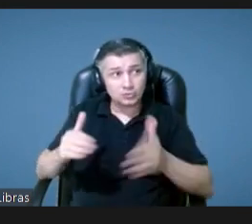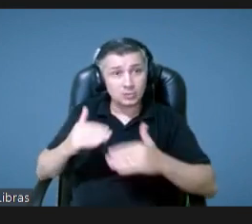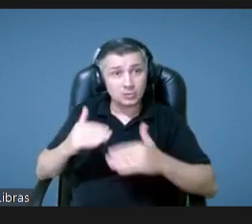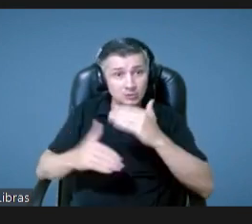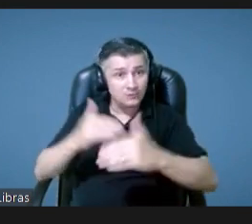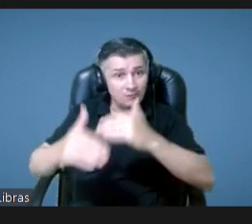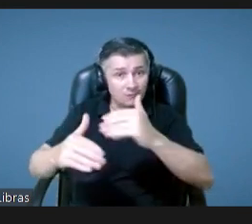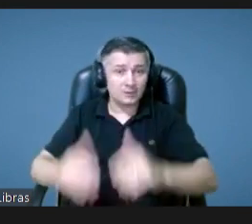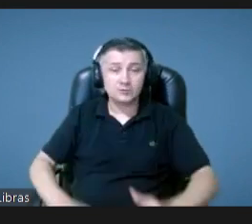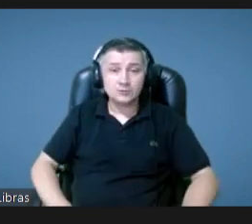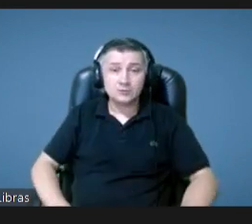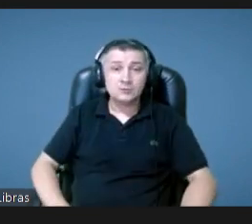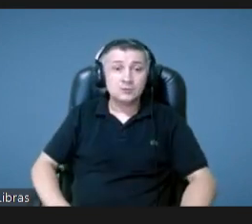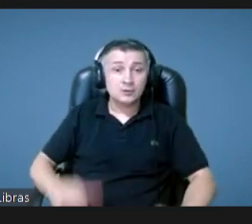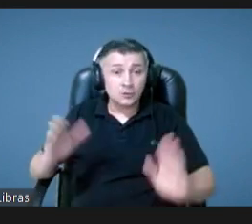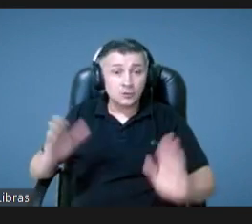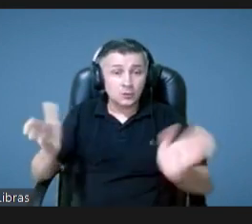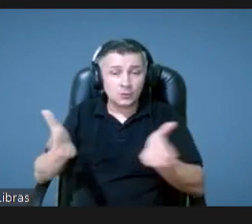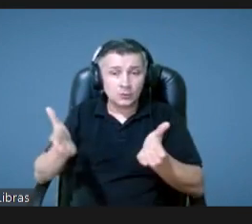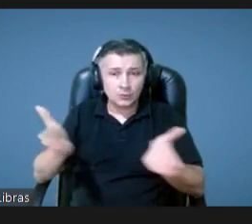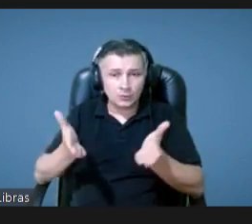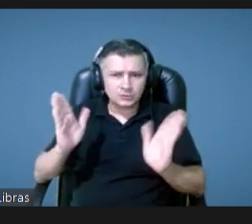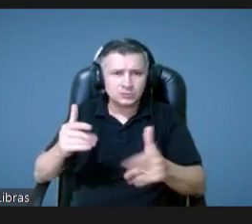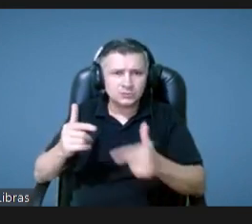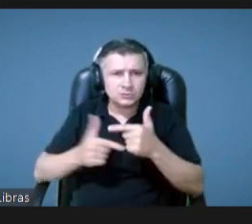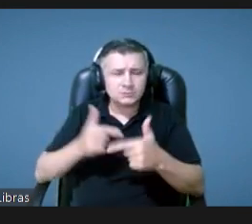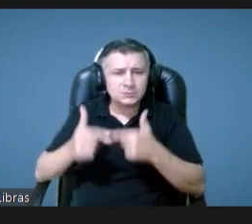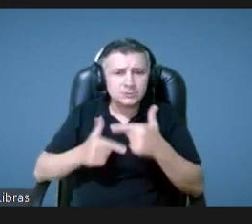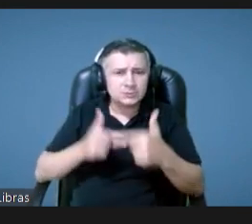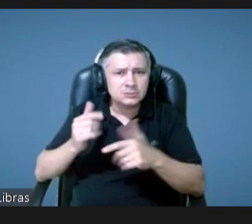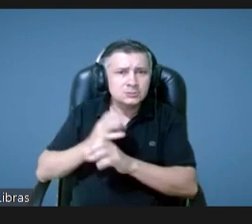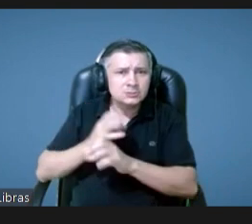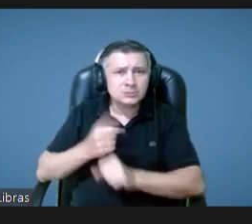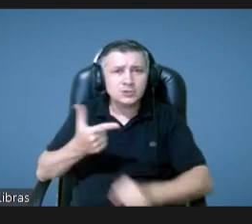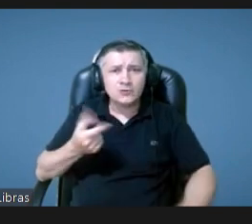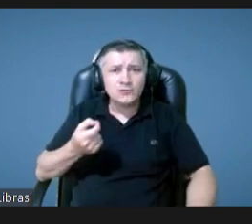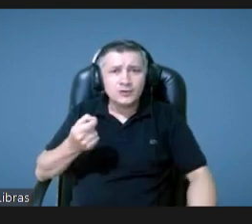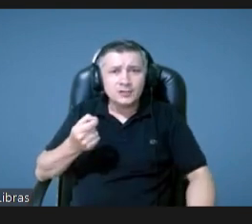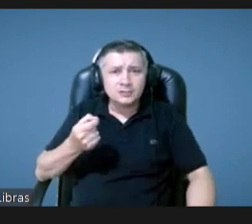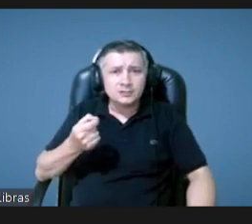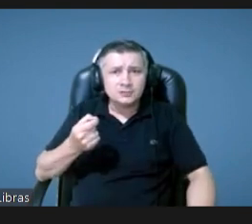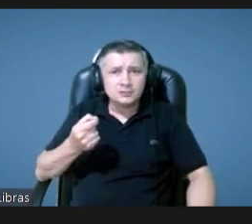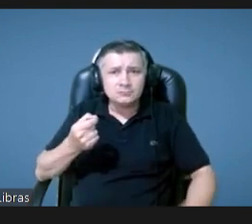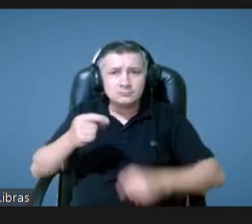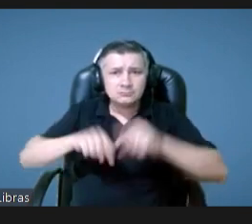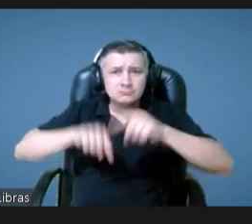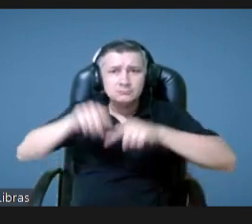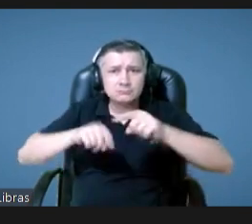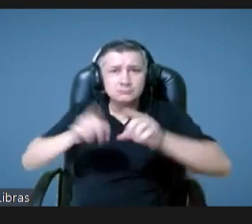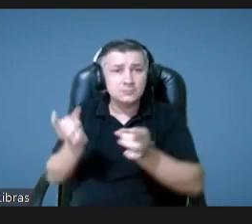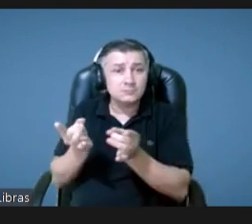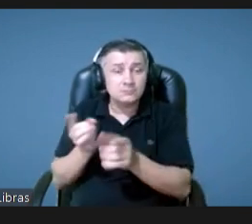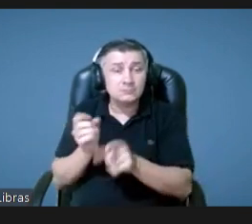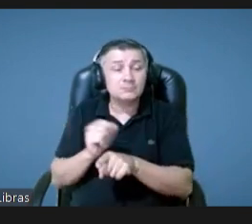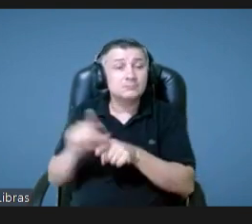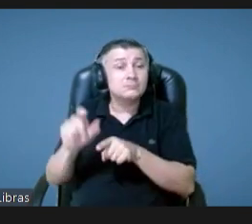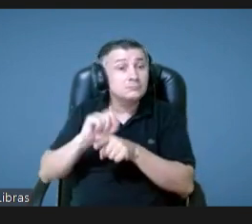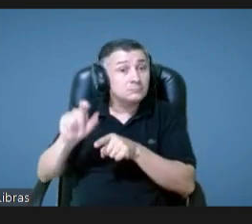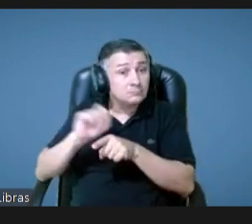bit more about this vertical business that we are developing. Today, we have 20 rental houses.